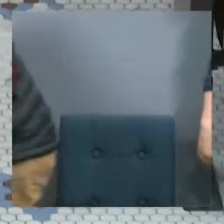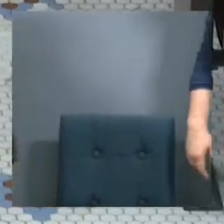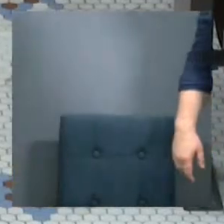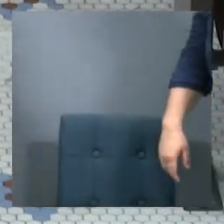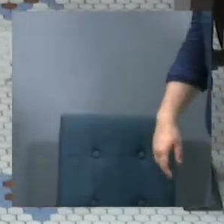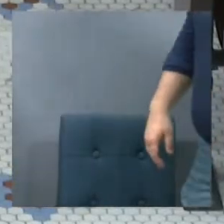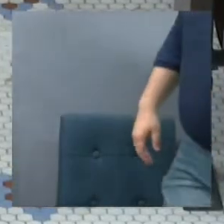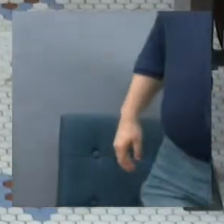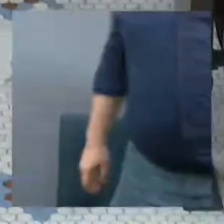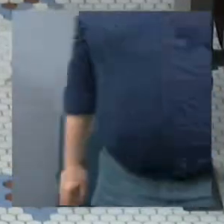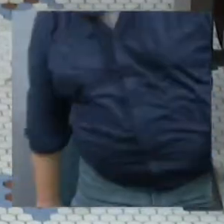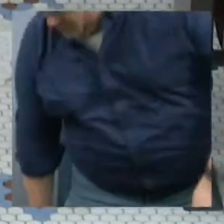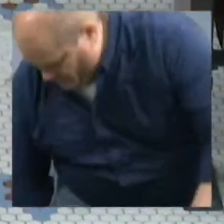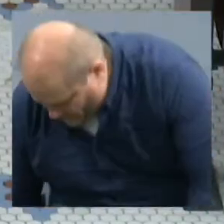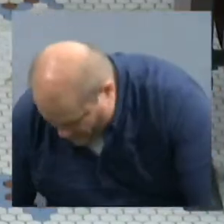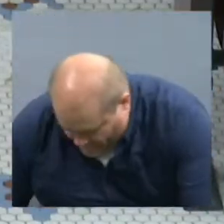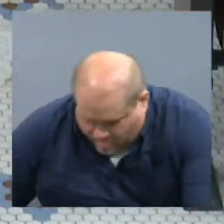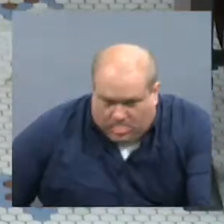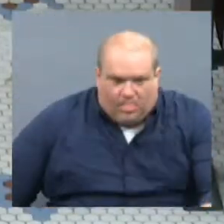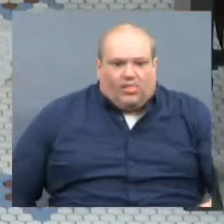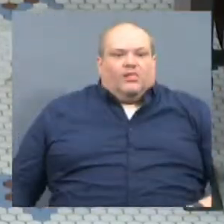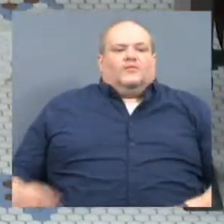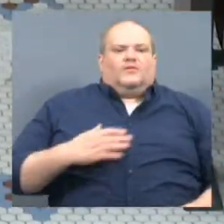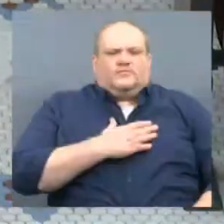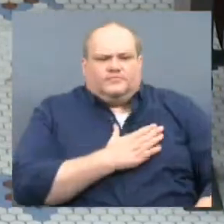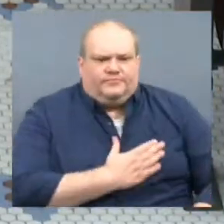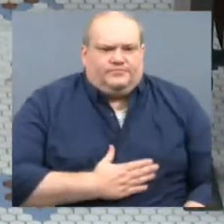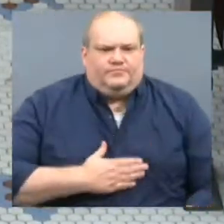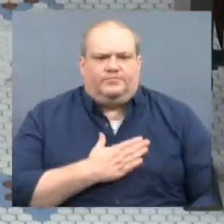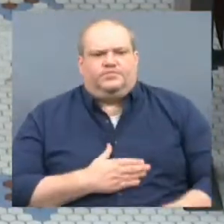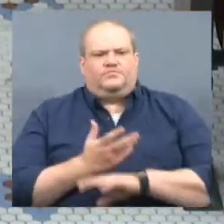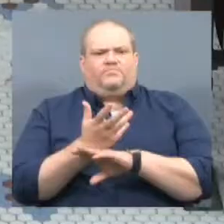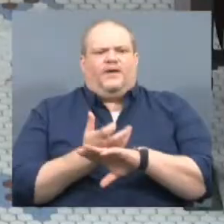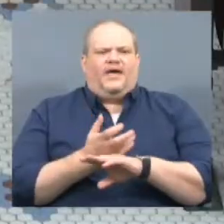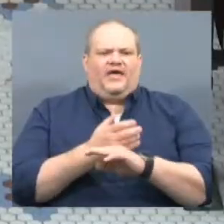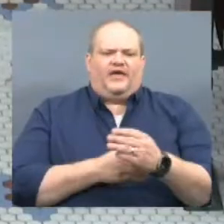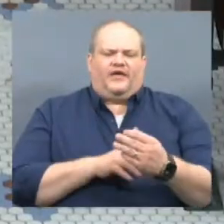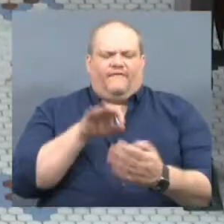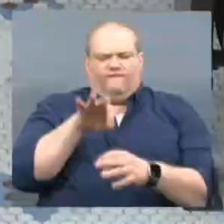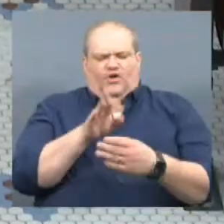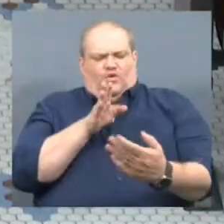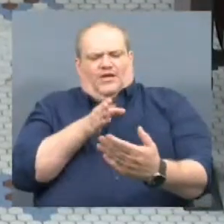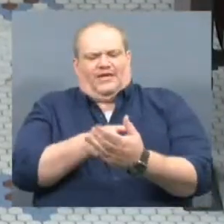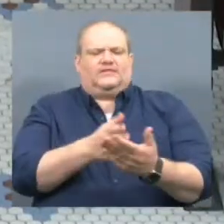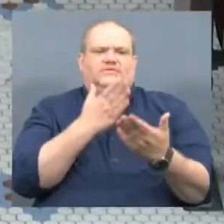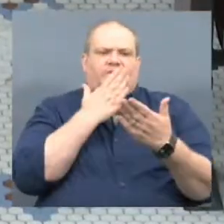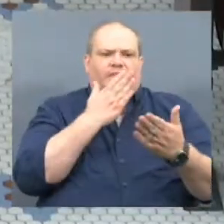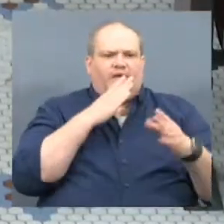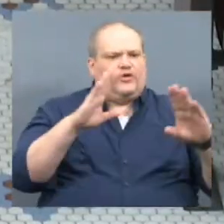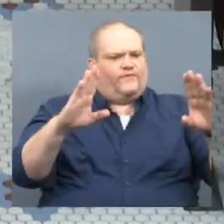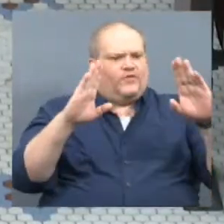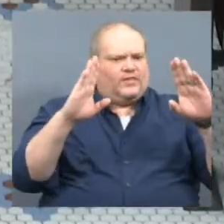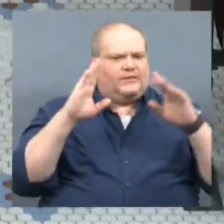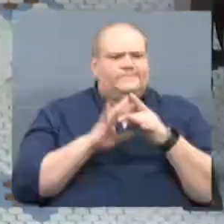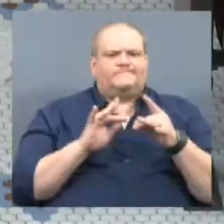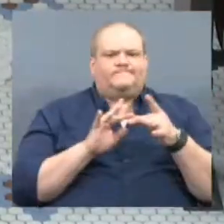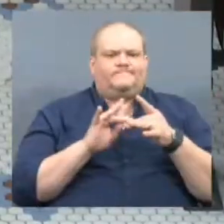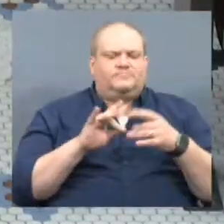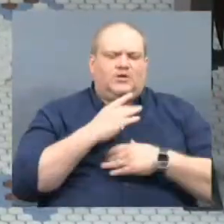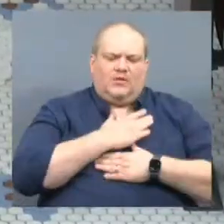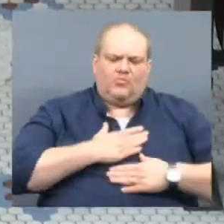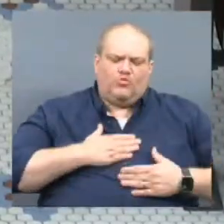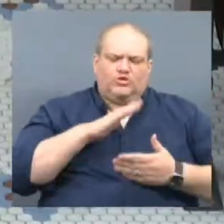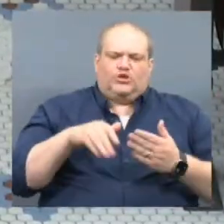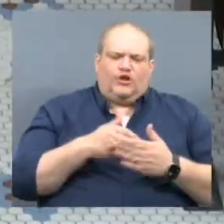So we beg of you to vote against it. Thank you for listening to me, and I appreciate all your